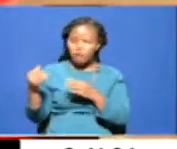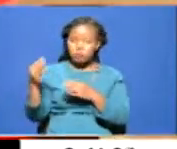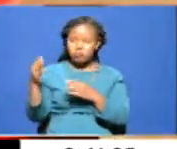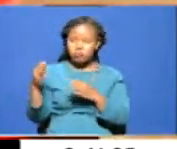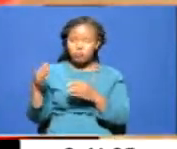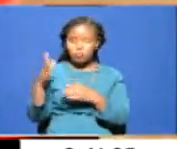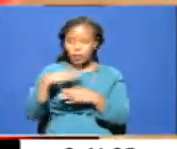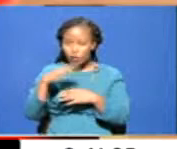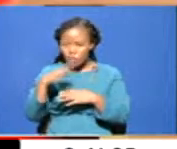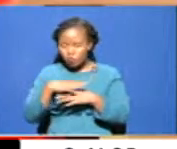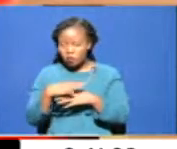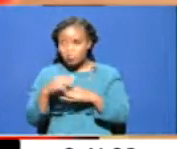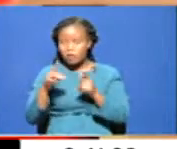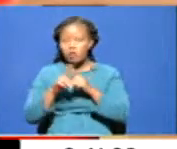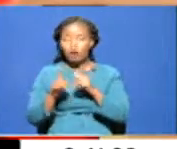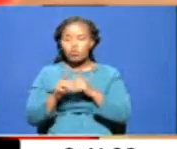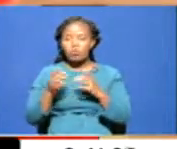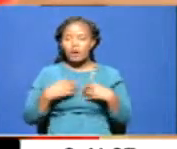in claims